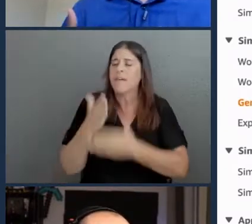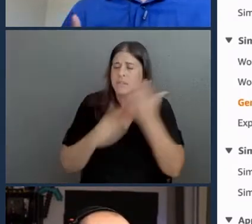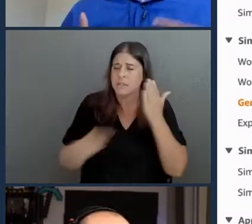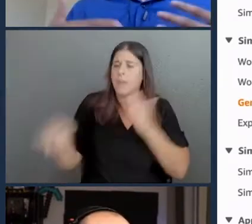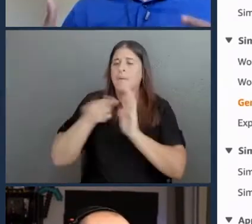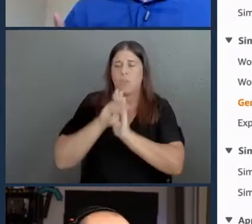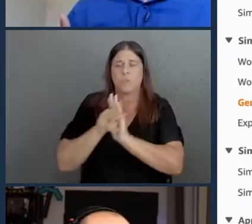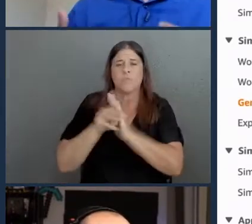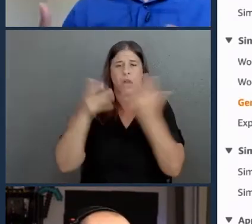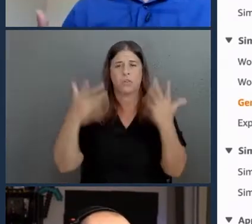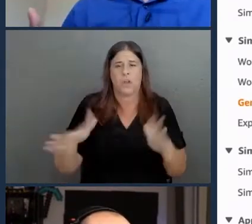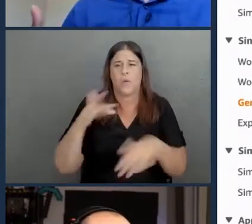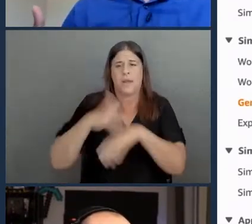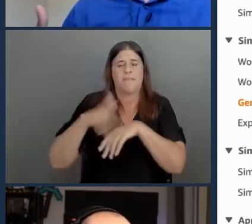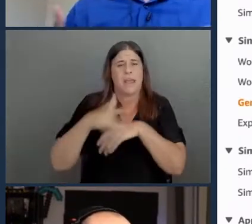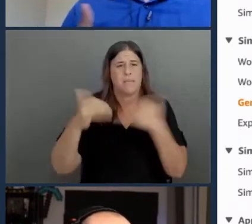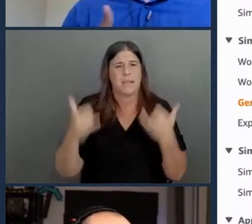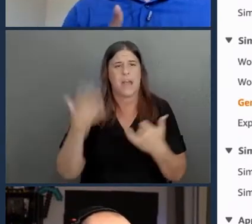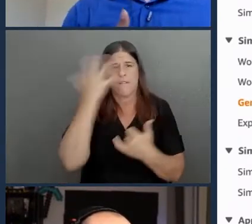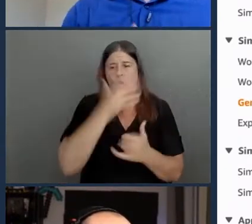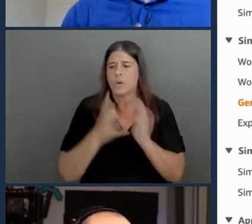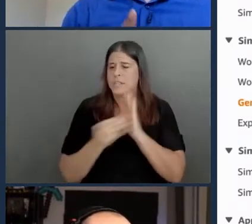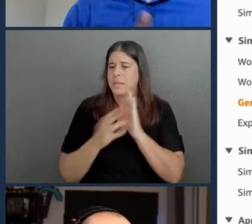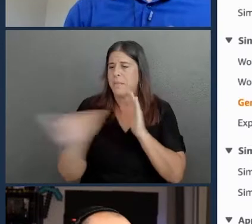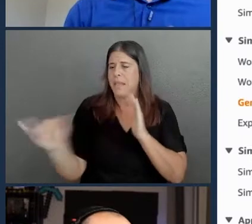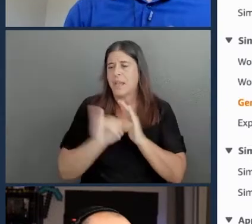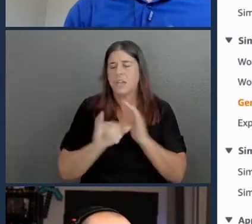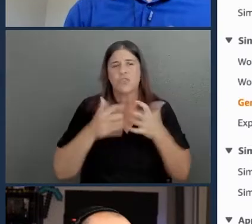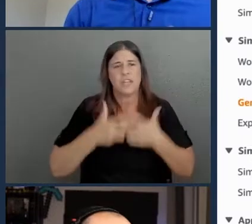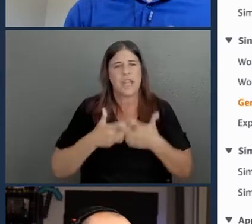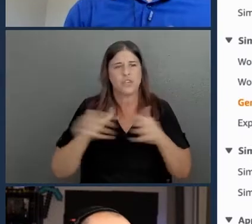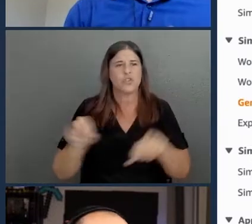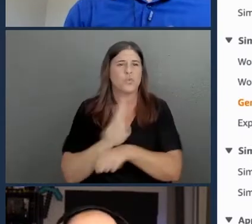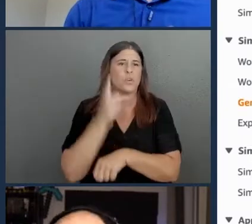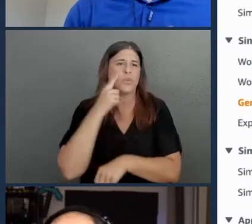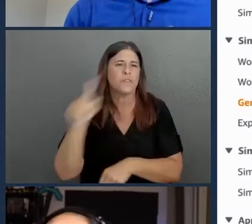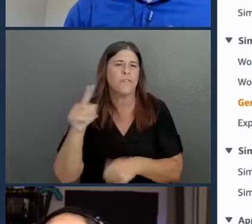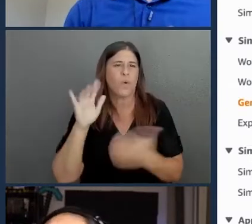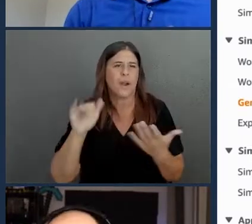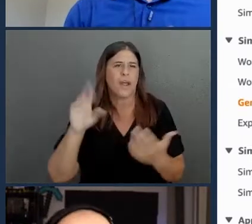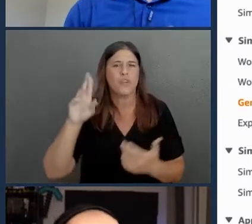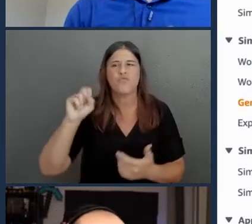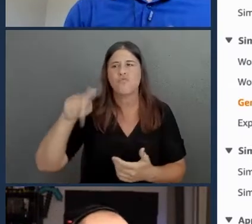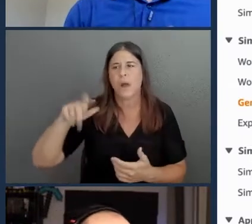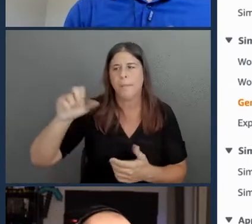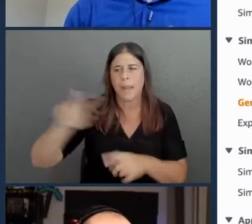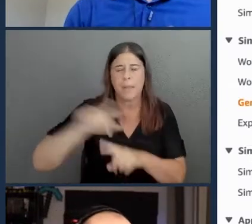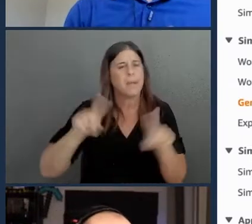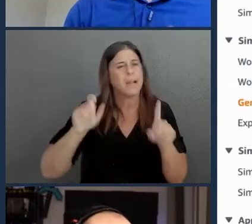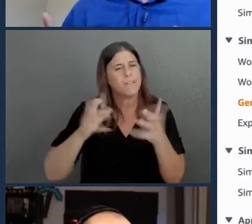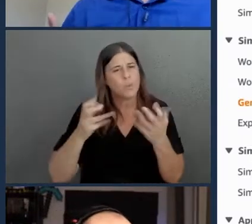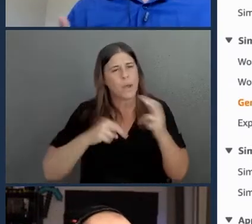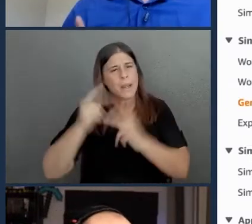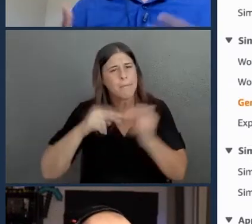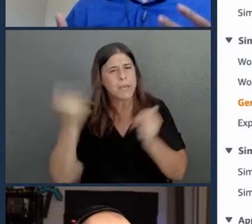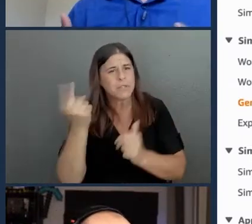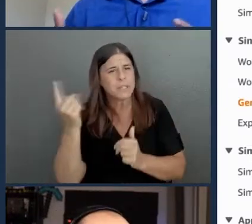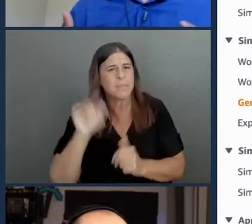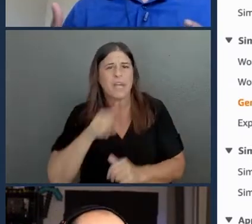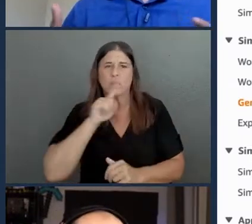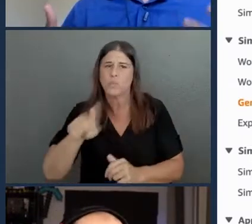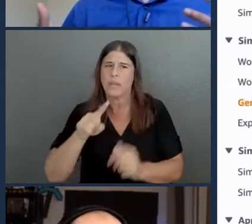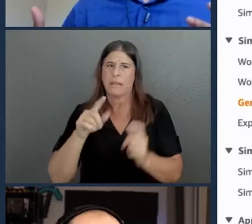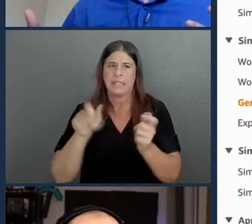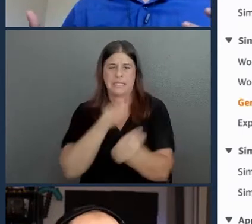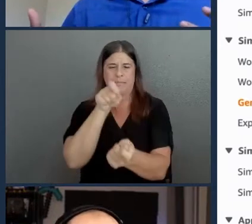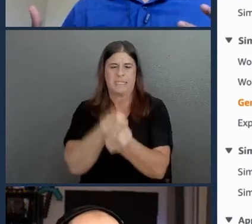are available in simulation engines that you can use, as a drop-in. But if you need to build something that is really custom and what you have is